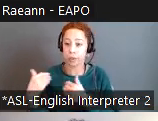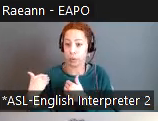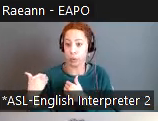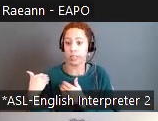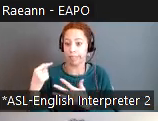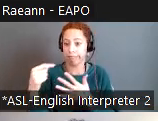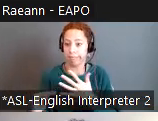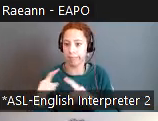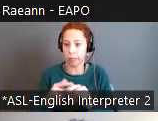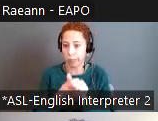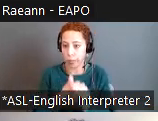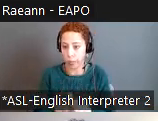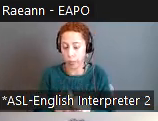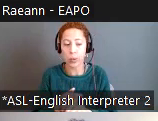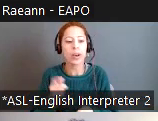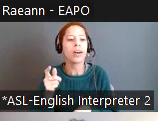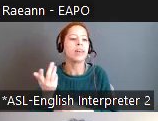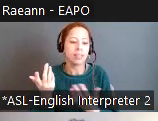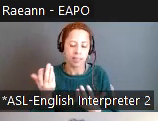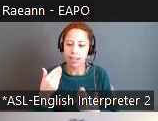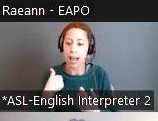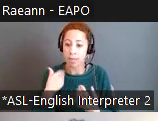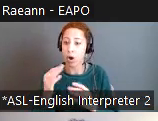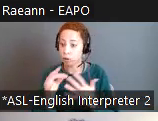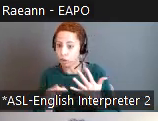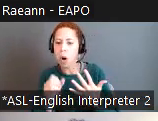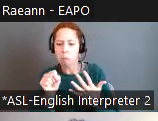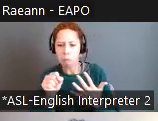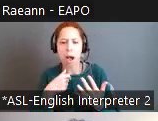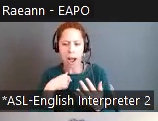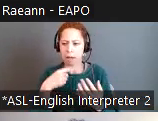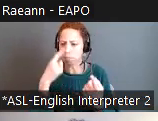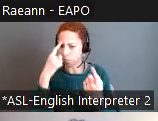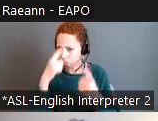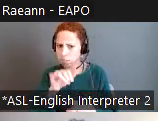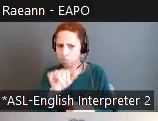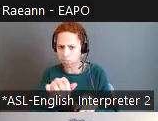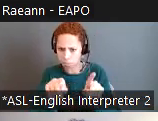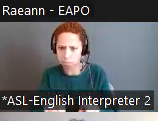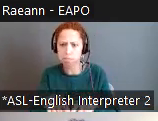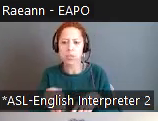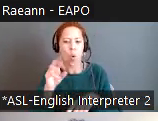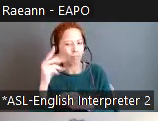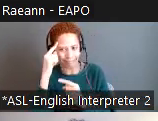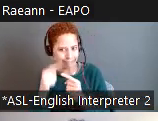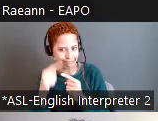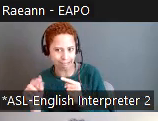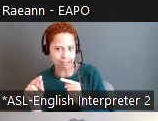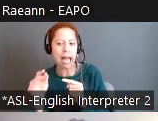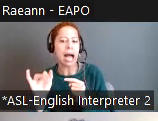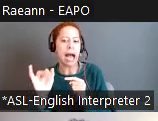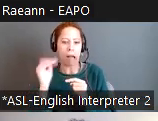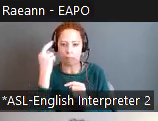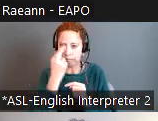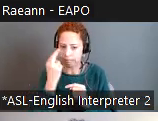gives you the option to decide, yes, I still want these people. I trust they're going to follow those duties, or no, now that I've thought about